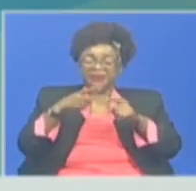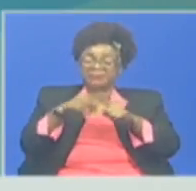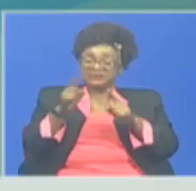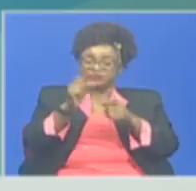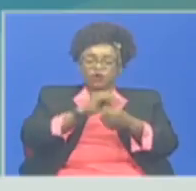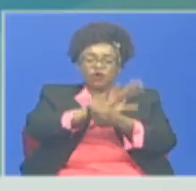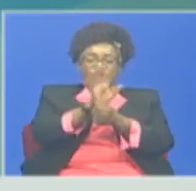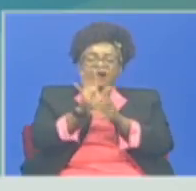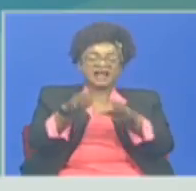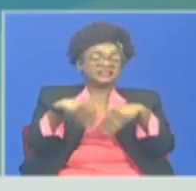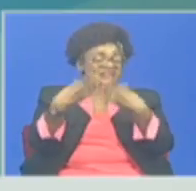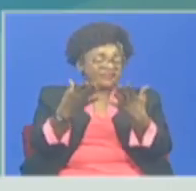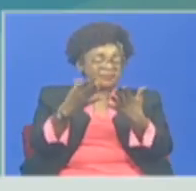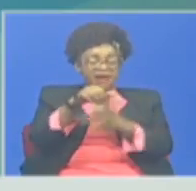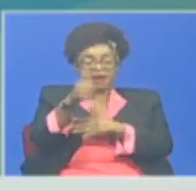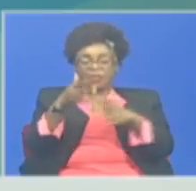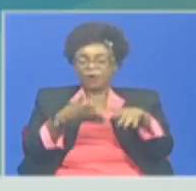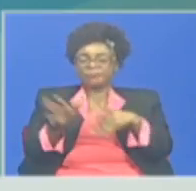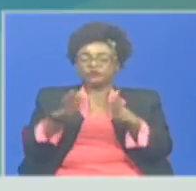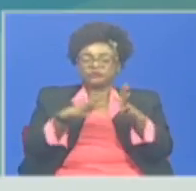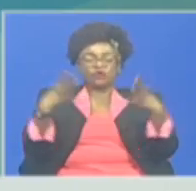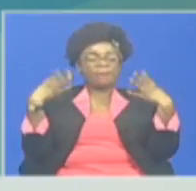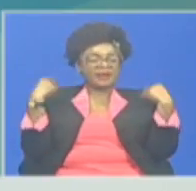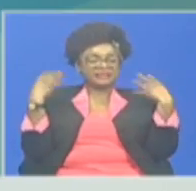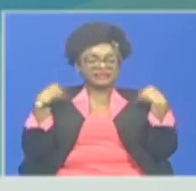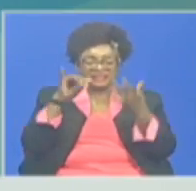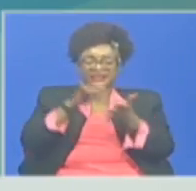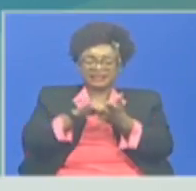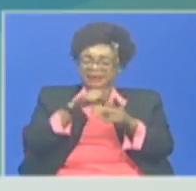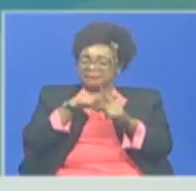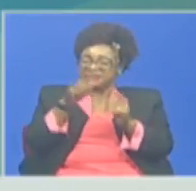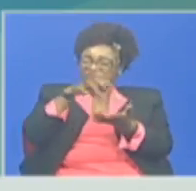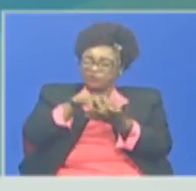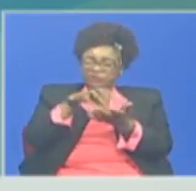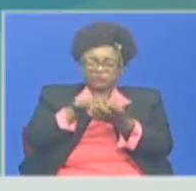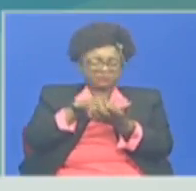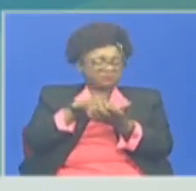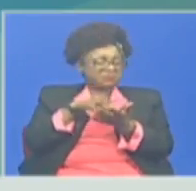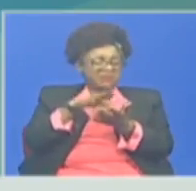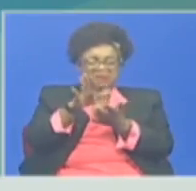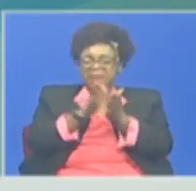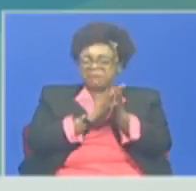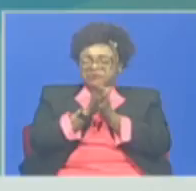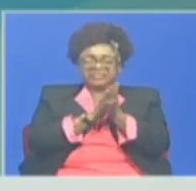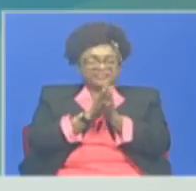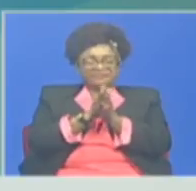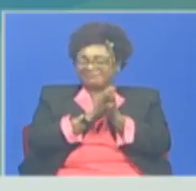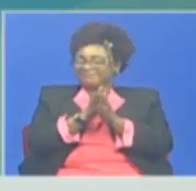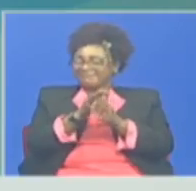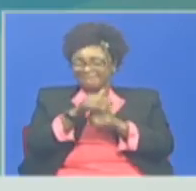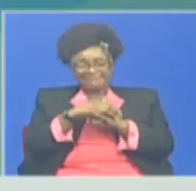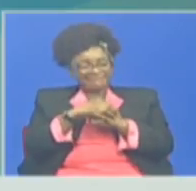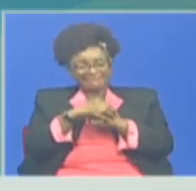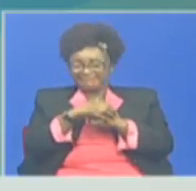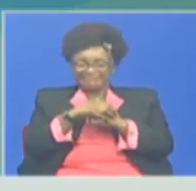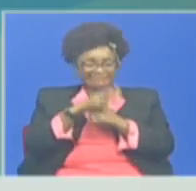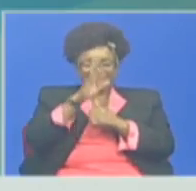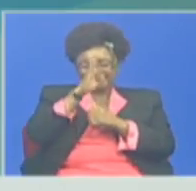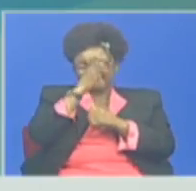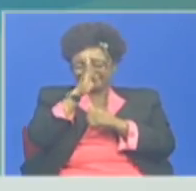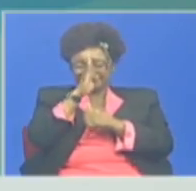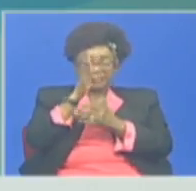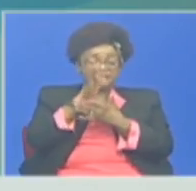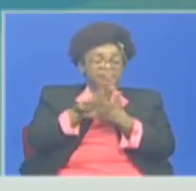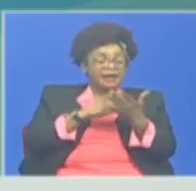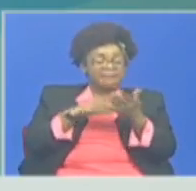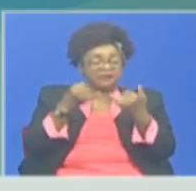to practice this, but instances have emerged where their motives have been called into question. Here is a look into why some are